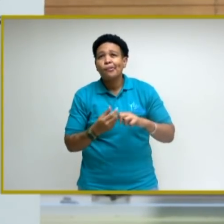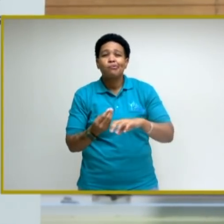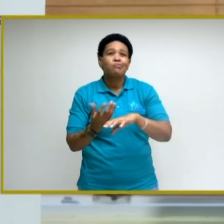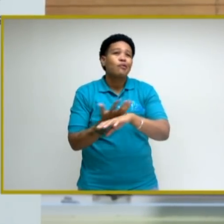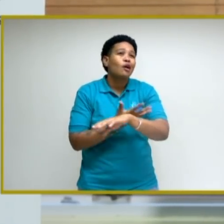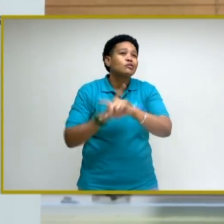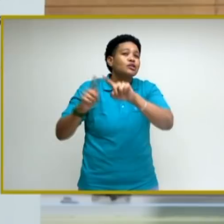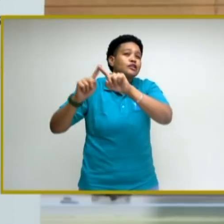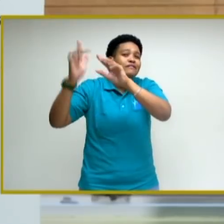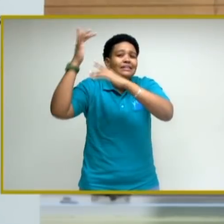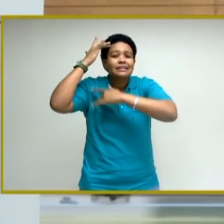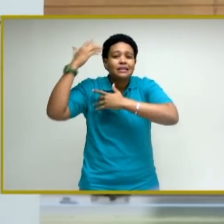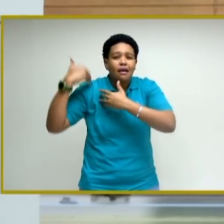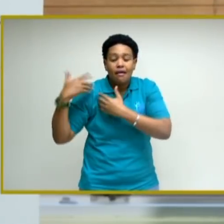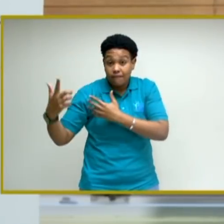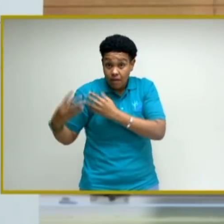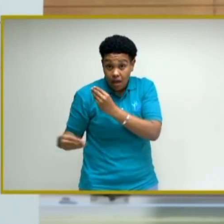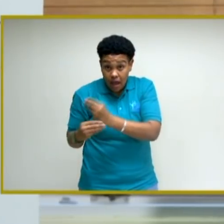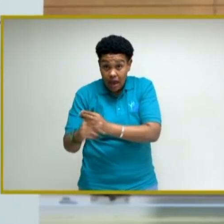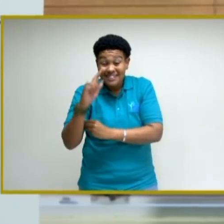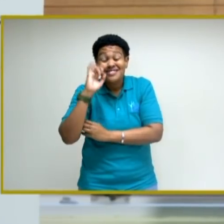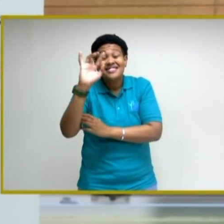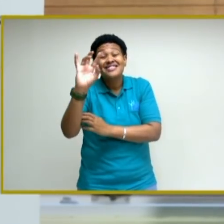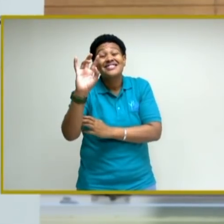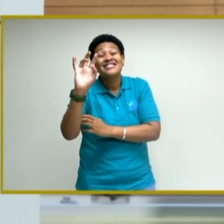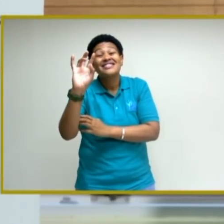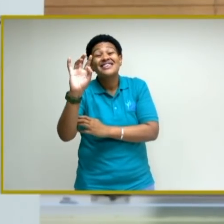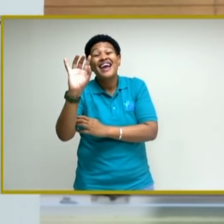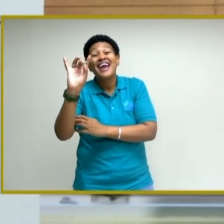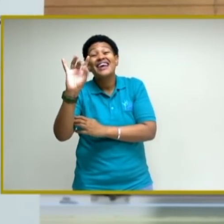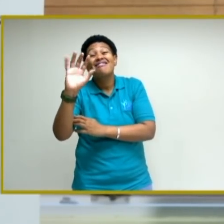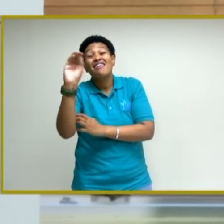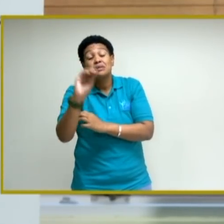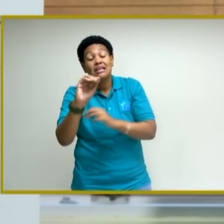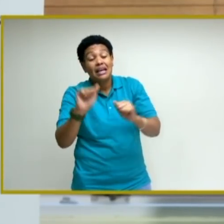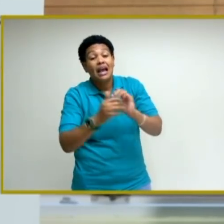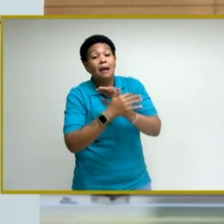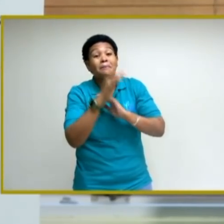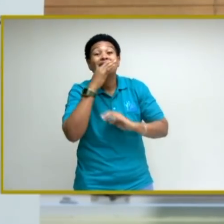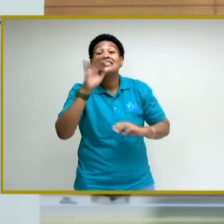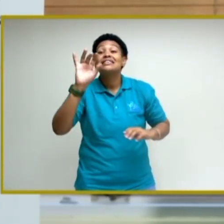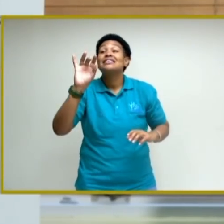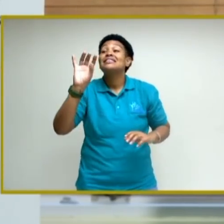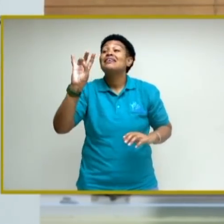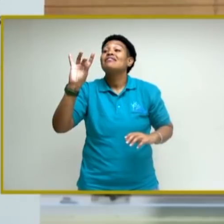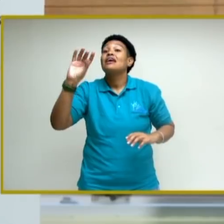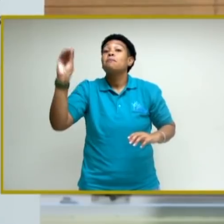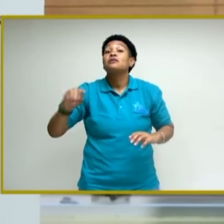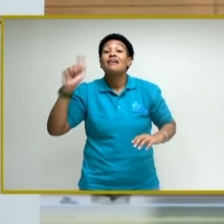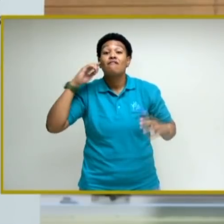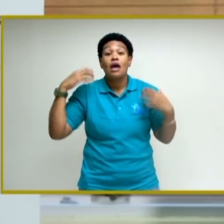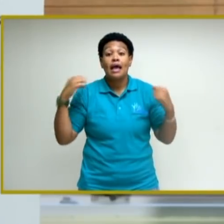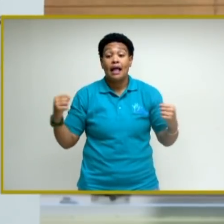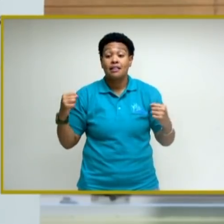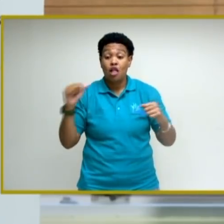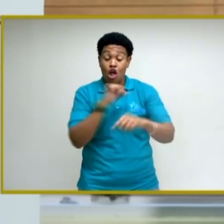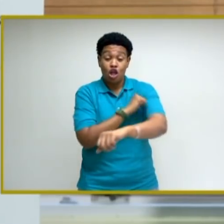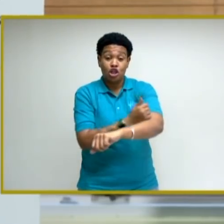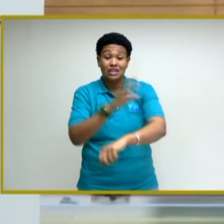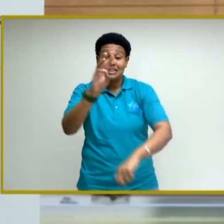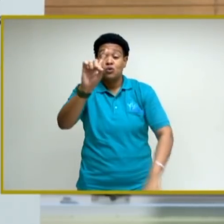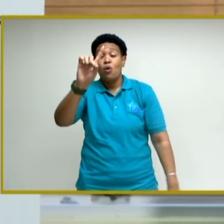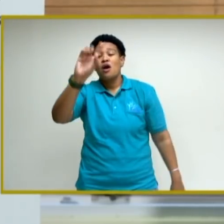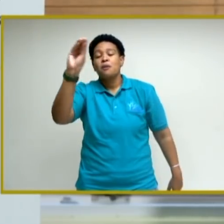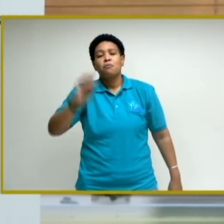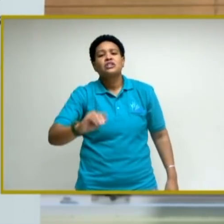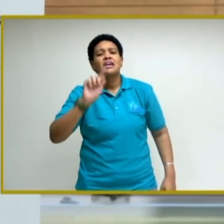is compared to 78% for the Western Regional Health Authority, 61% for Sierra, and 56%